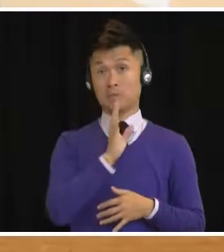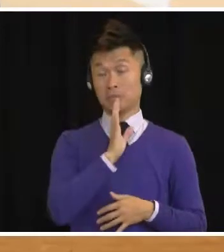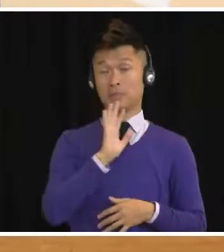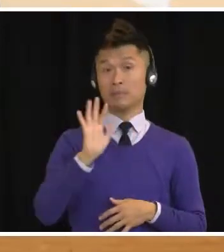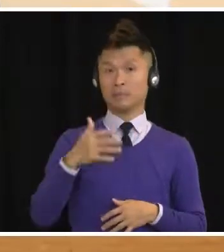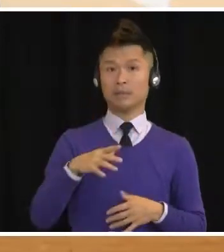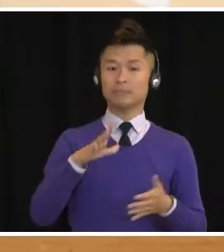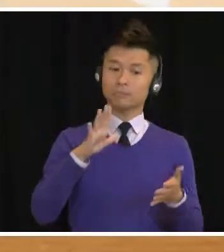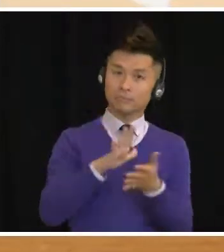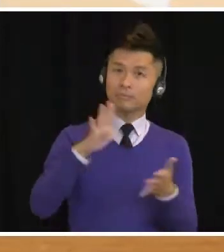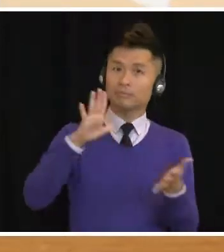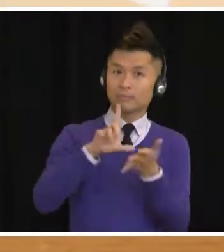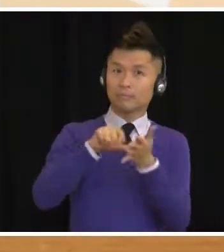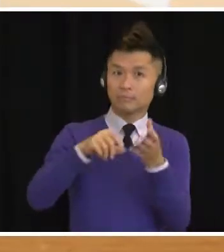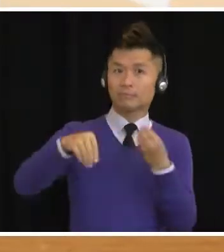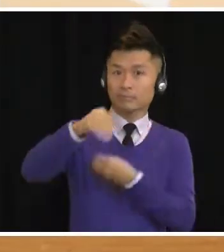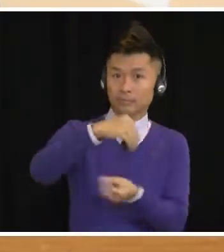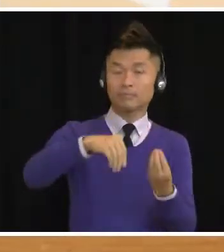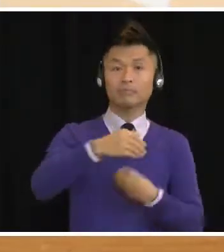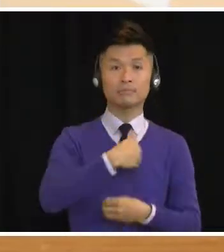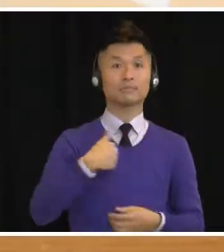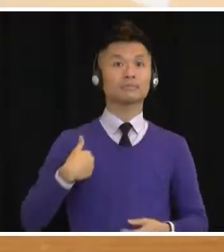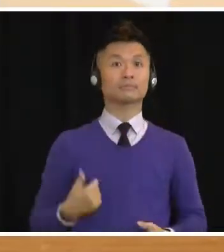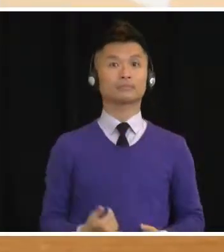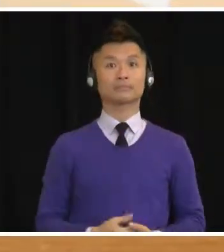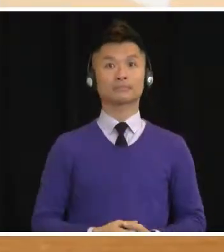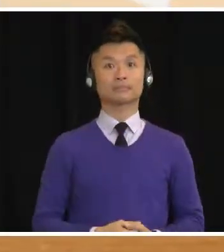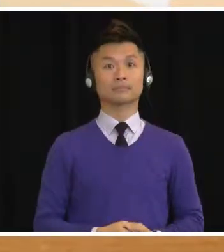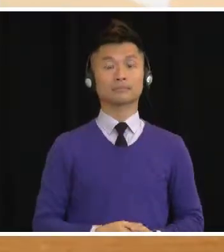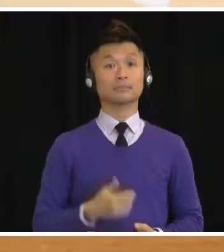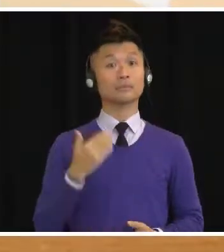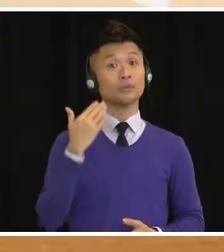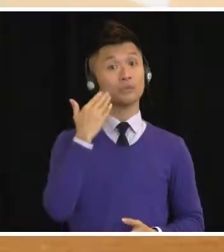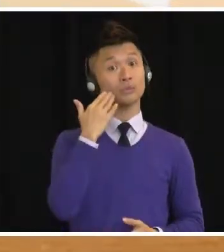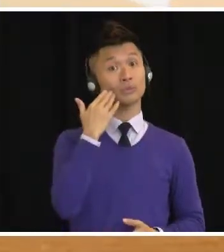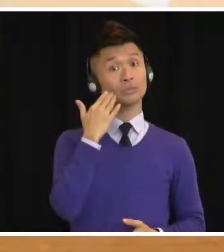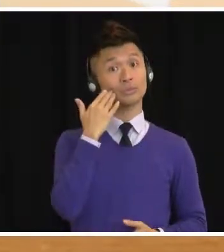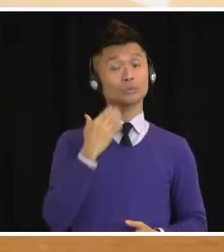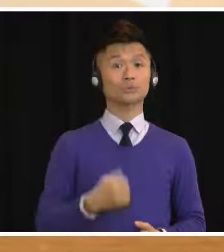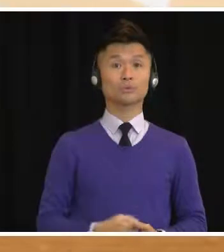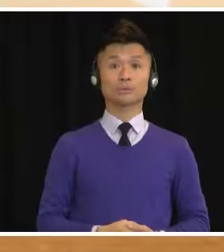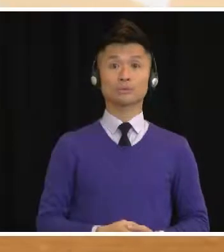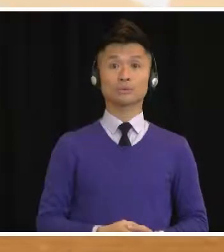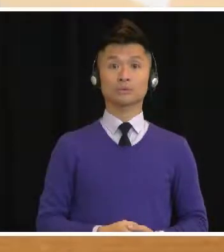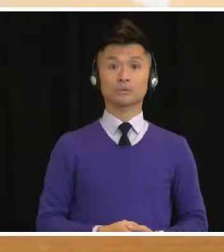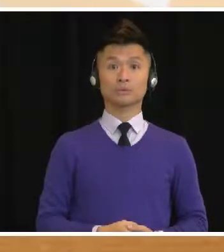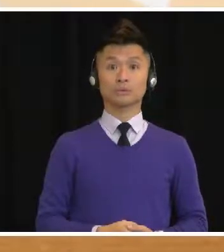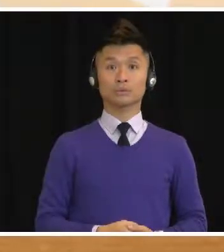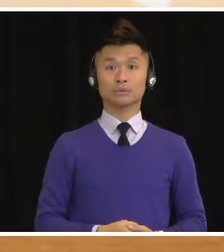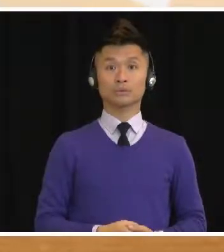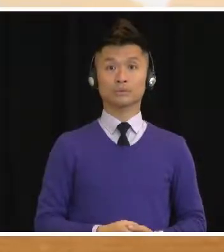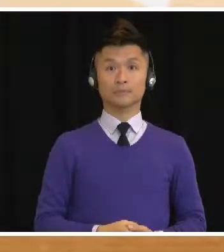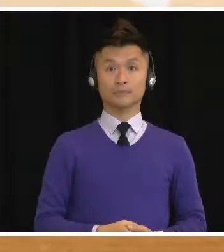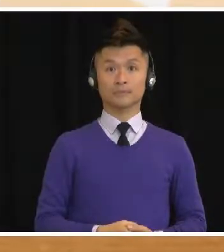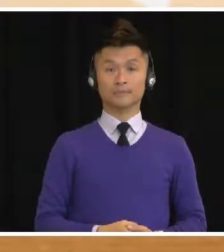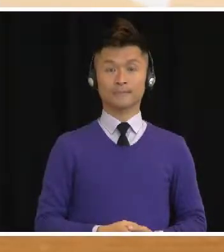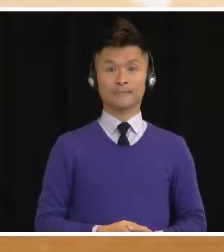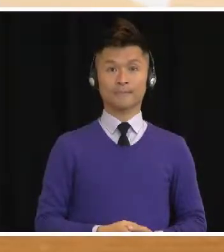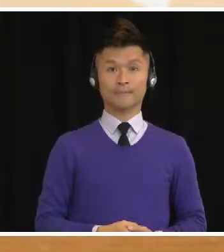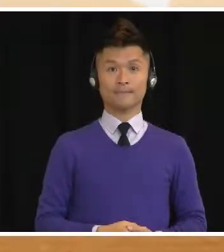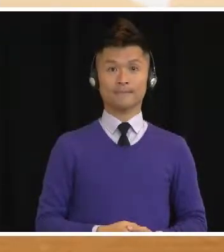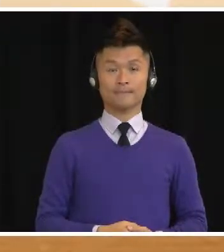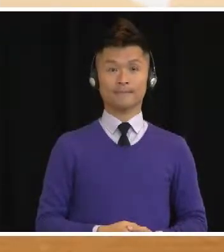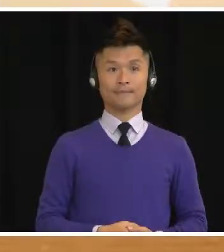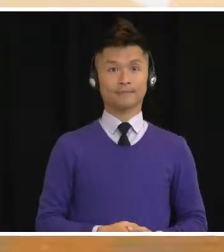answering on Cluster 3, the general principles, we will continue with the answering process in the afternoon after